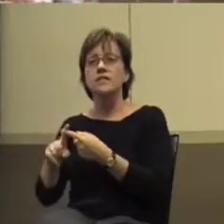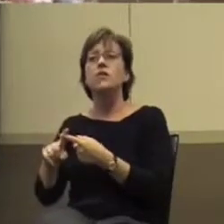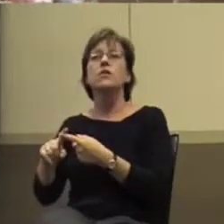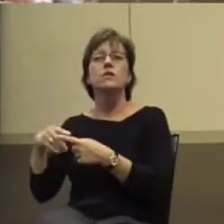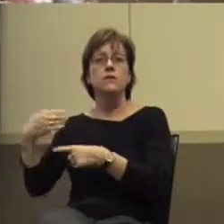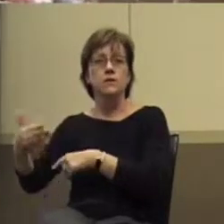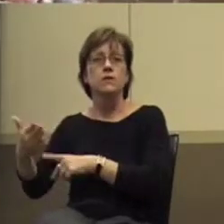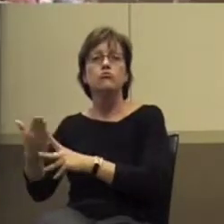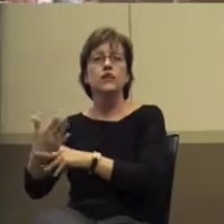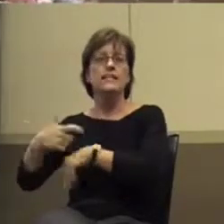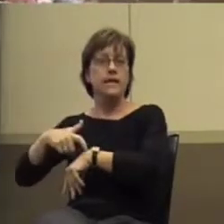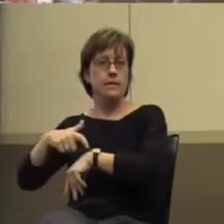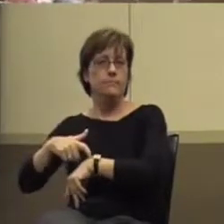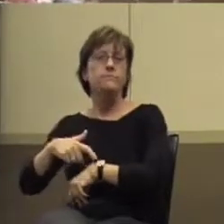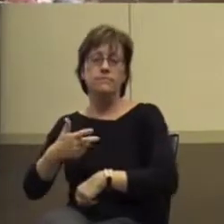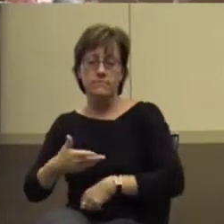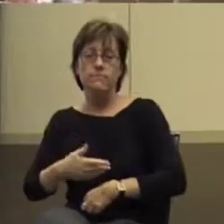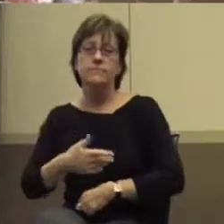good.